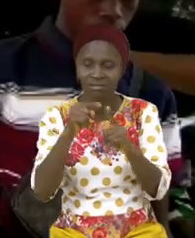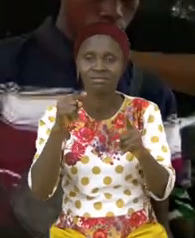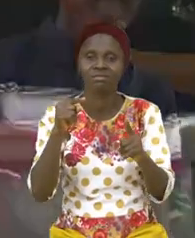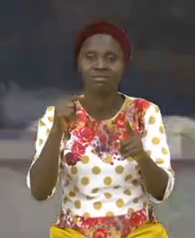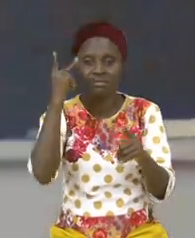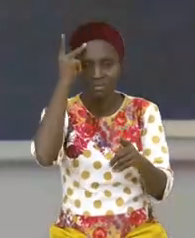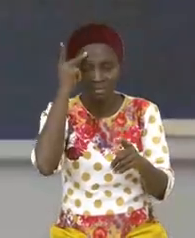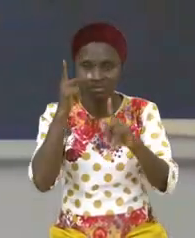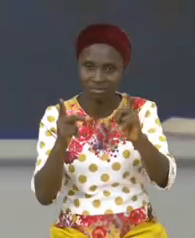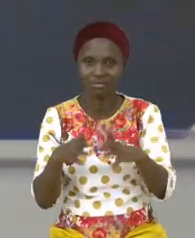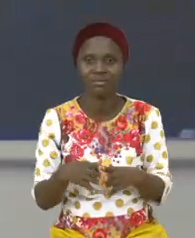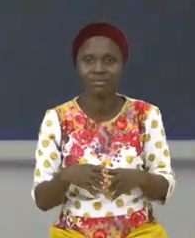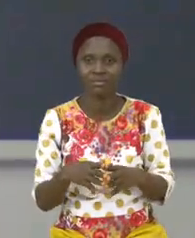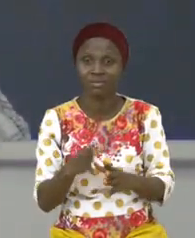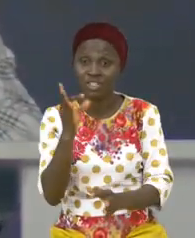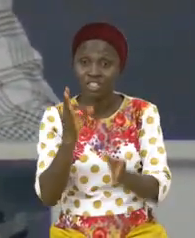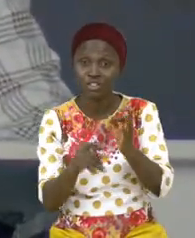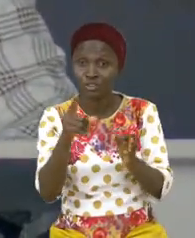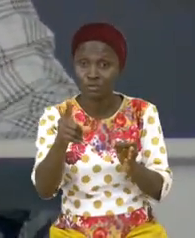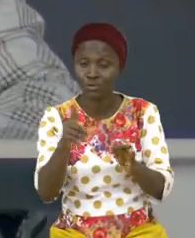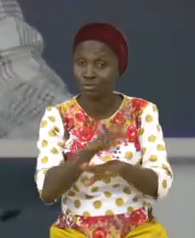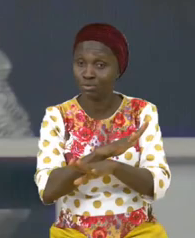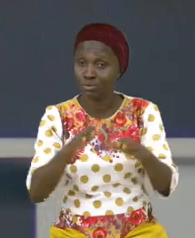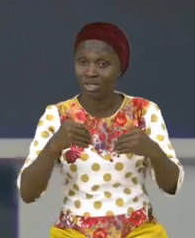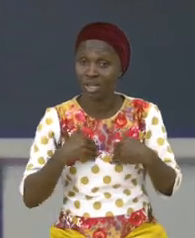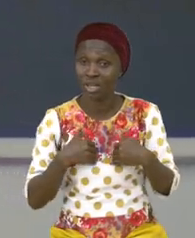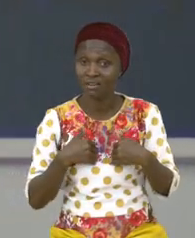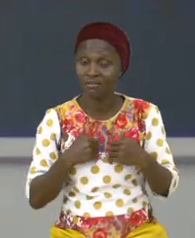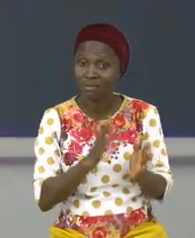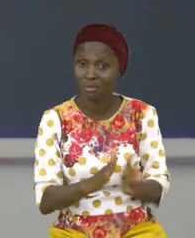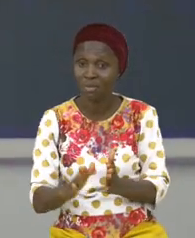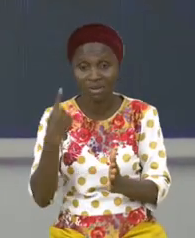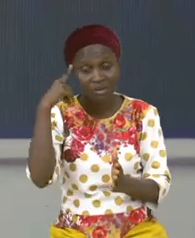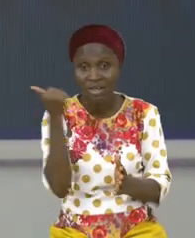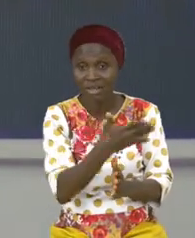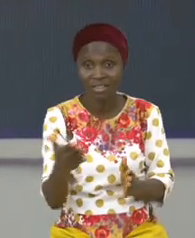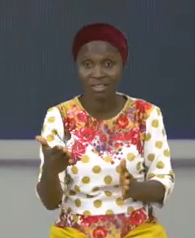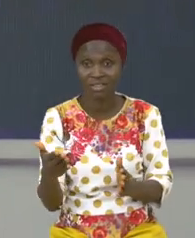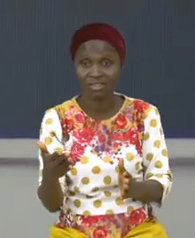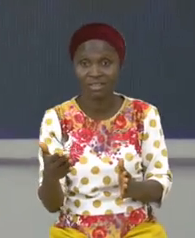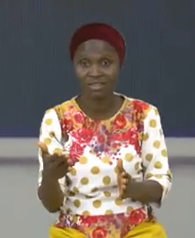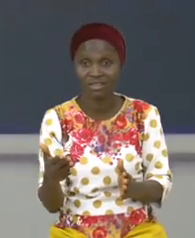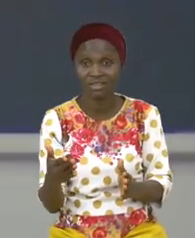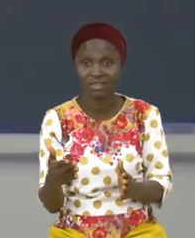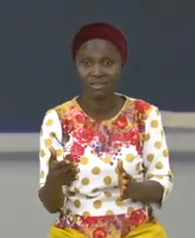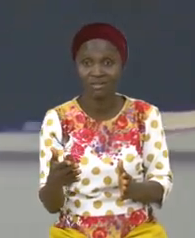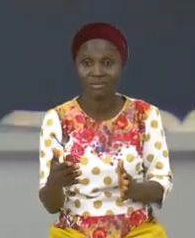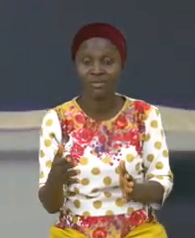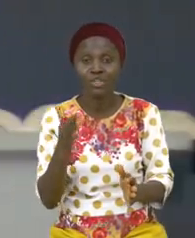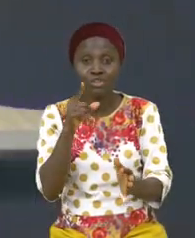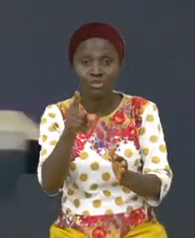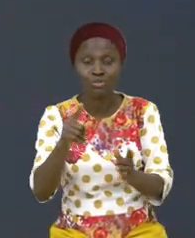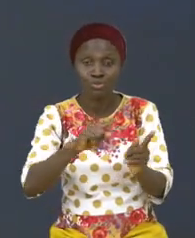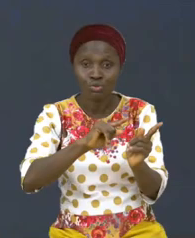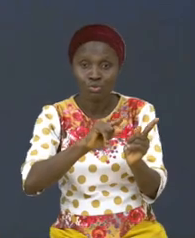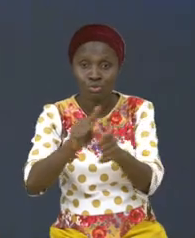you target nothing, that's exactly what you get in life. You go through life,